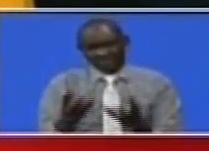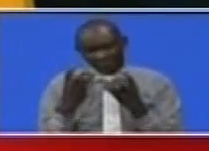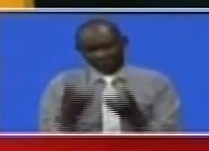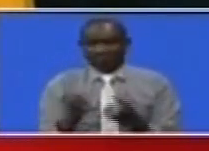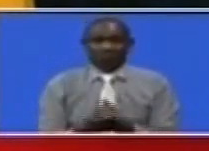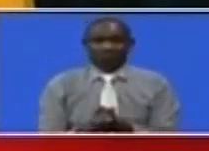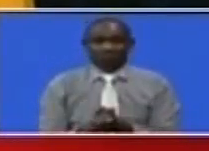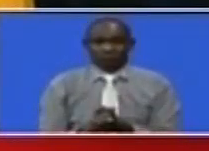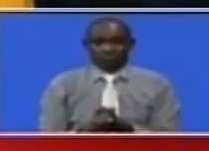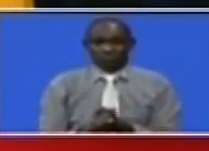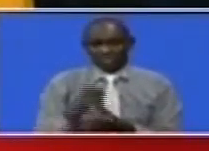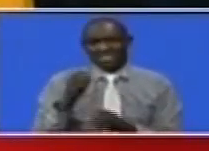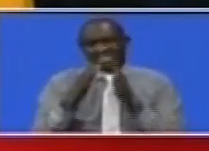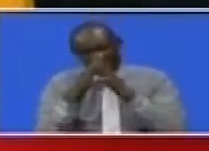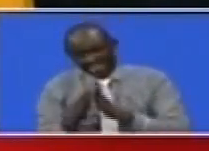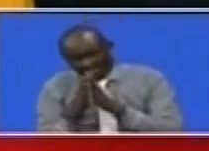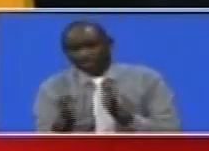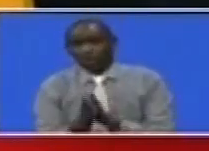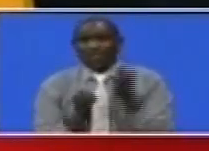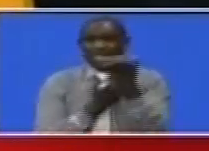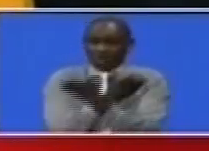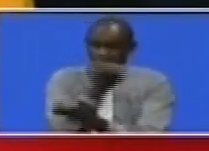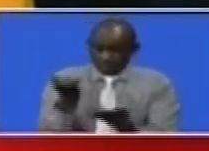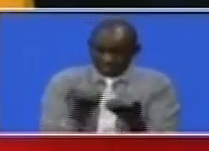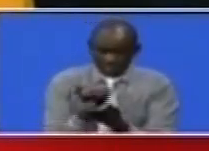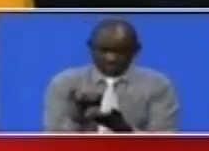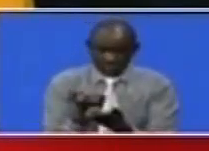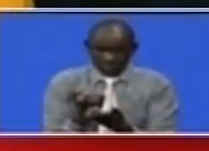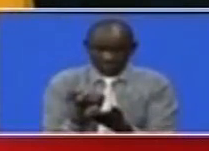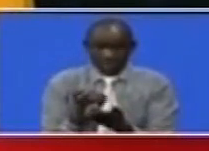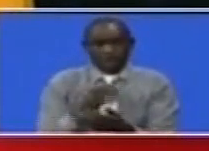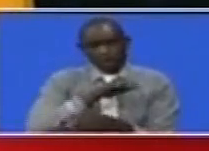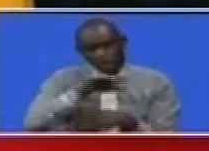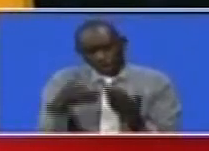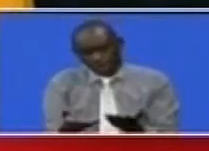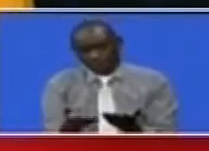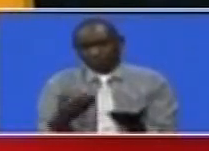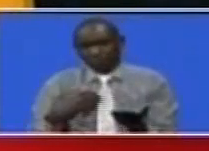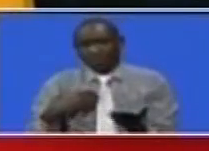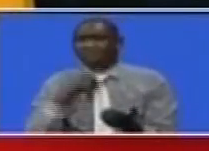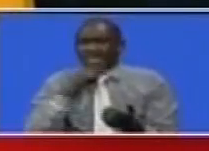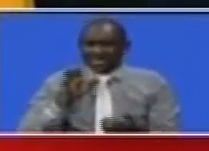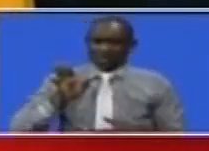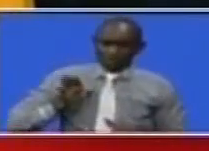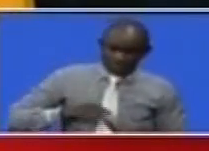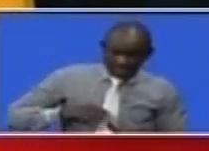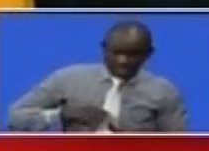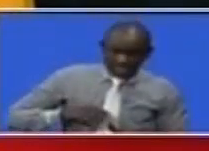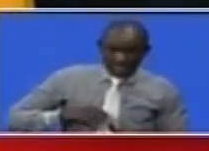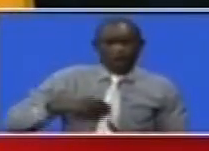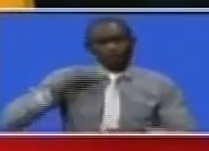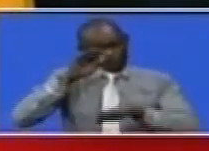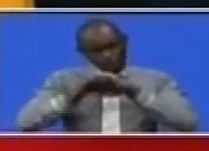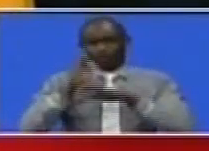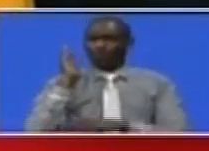ethnic, religious, or economic, all men and women of